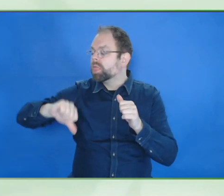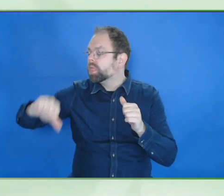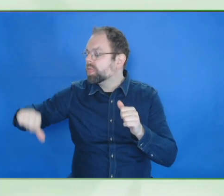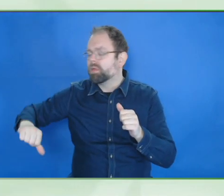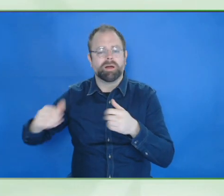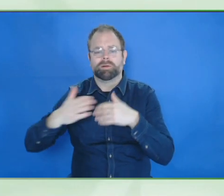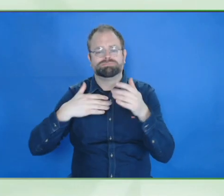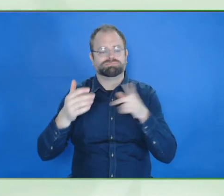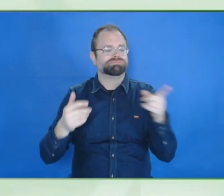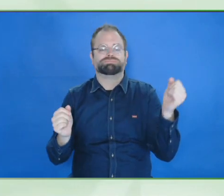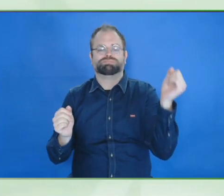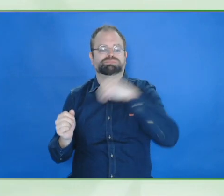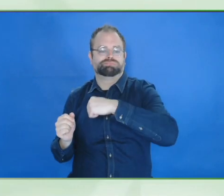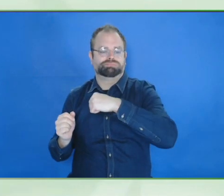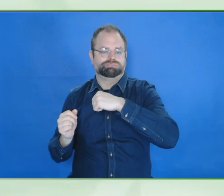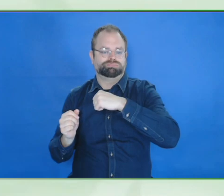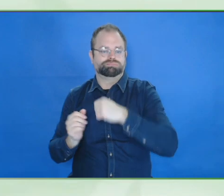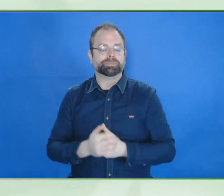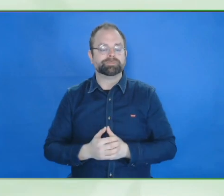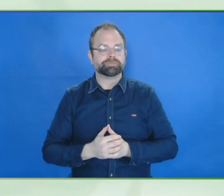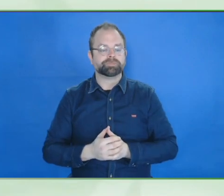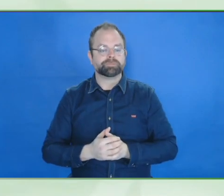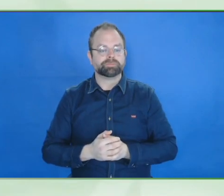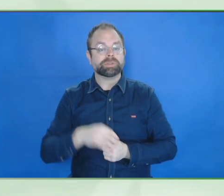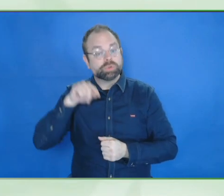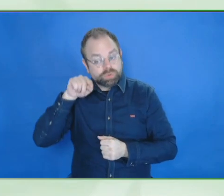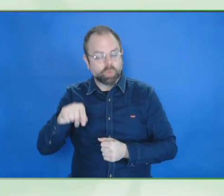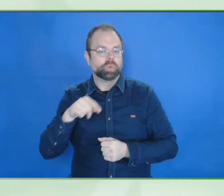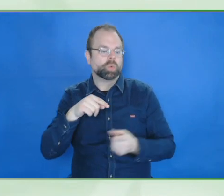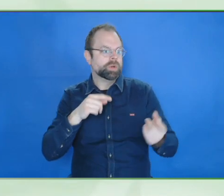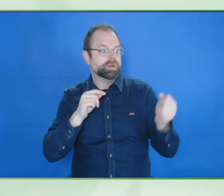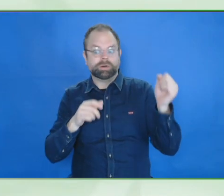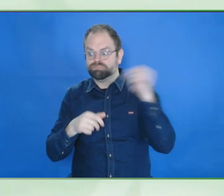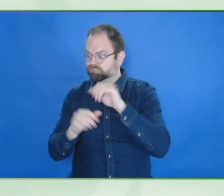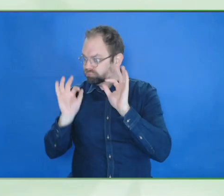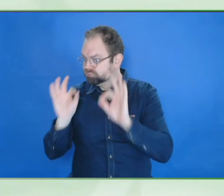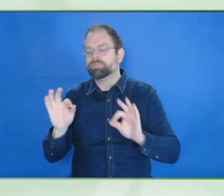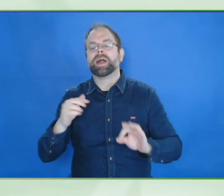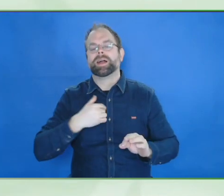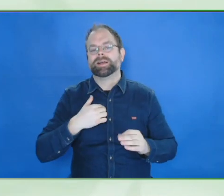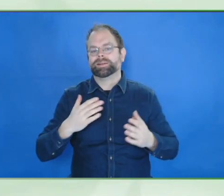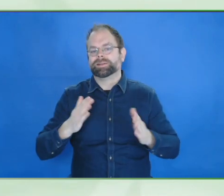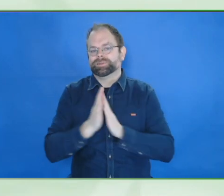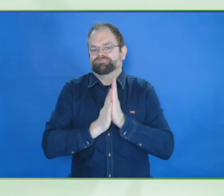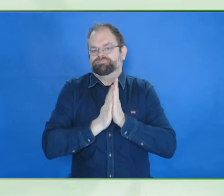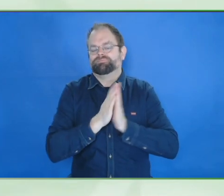another thing. The real thing is I do think we do not have to reinvent the wheel.